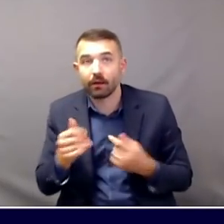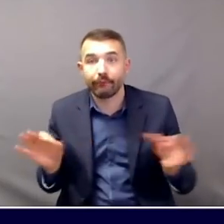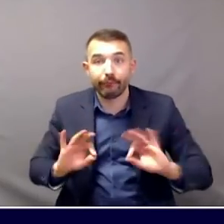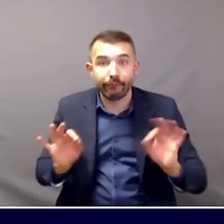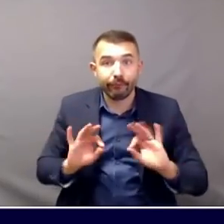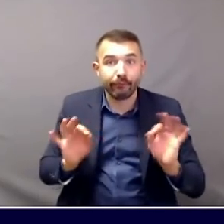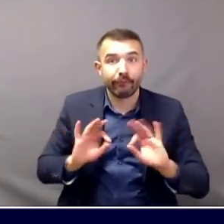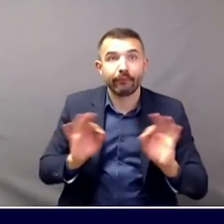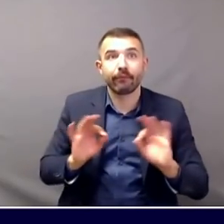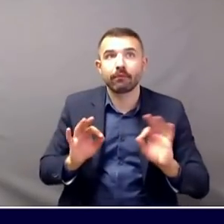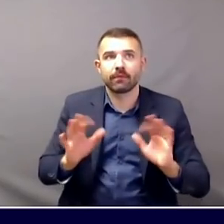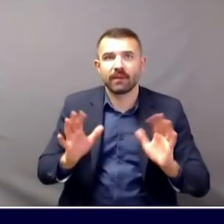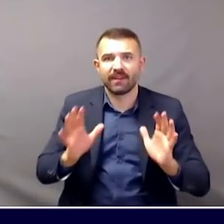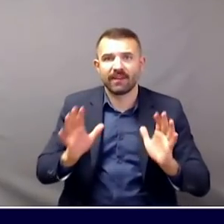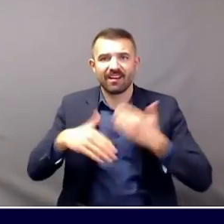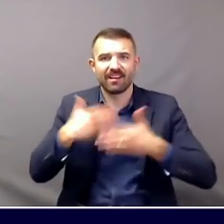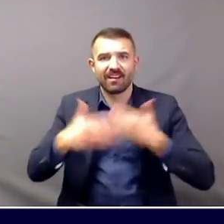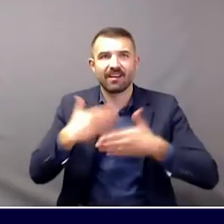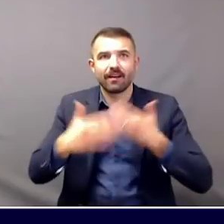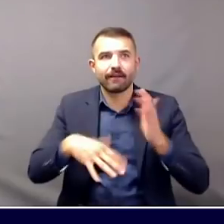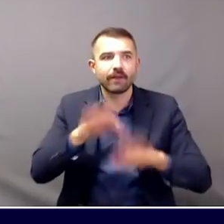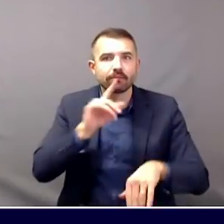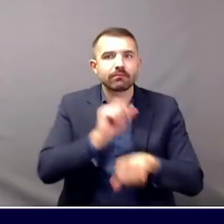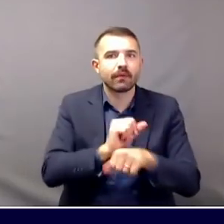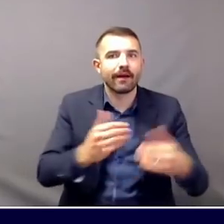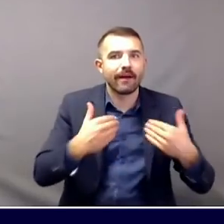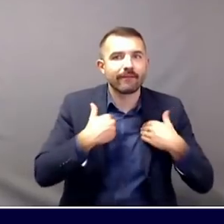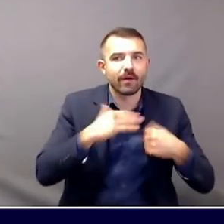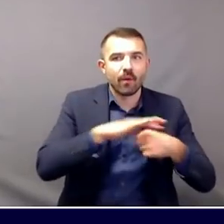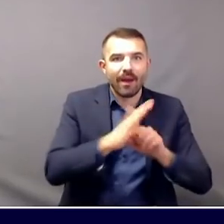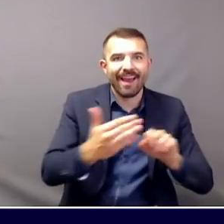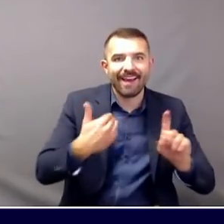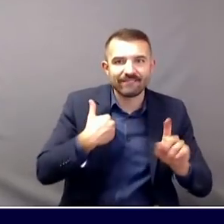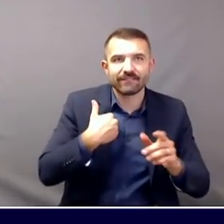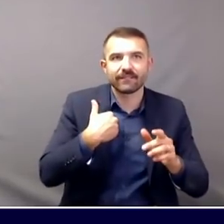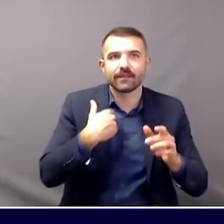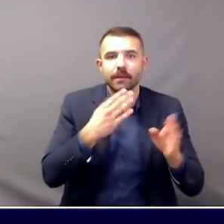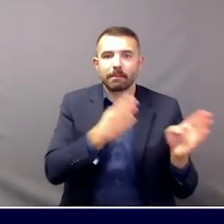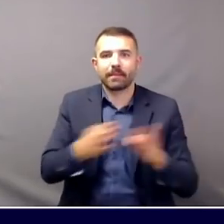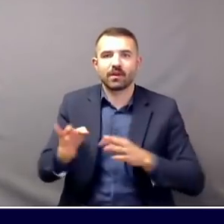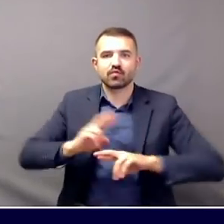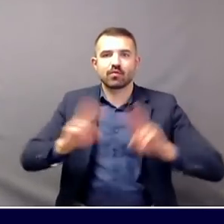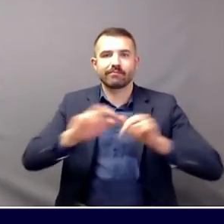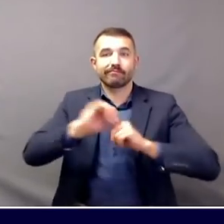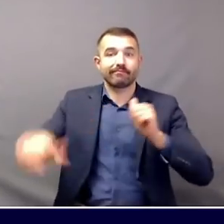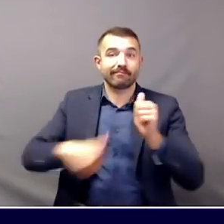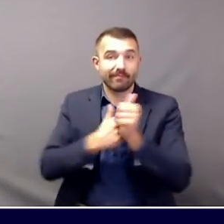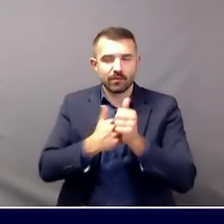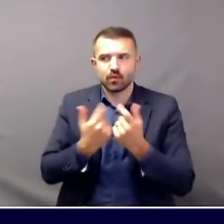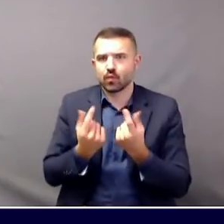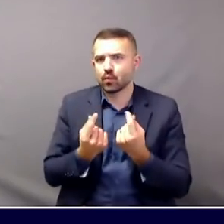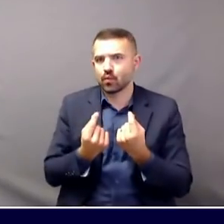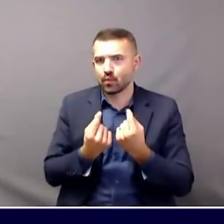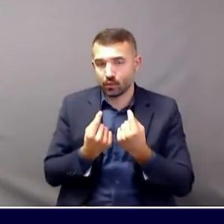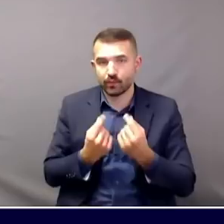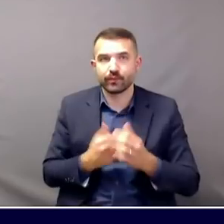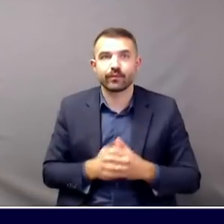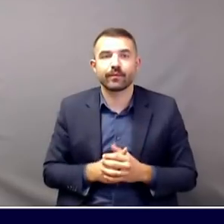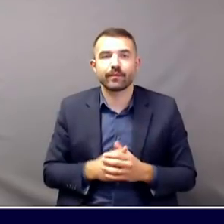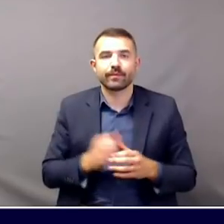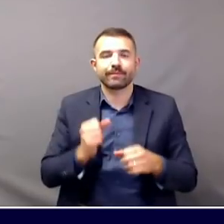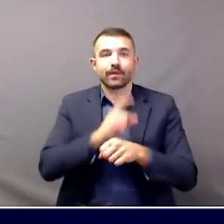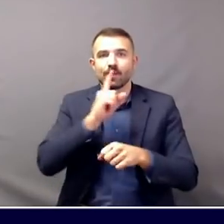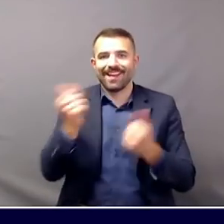COVID-19, we've got a plan in place working with our team on the social services side to provide them everything that they would need to be able